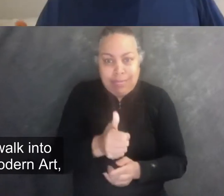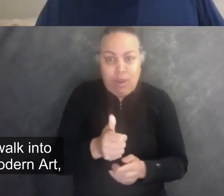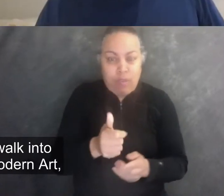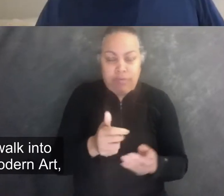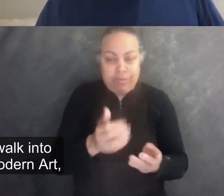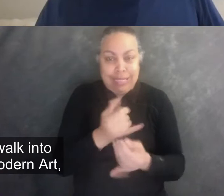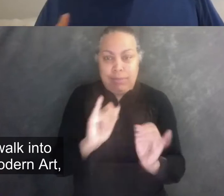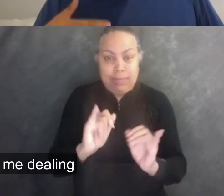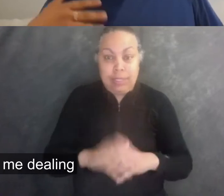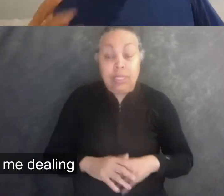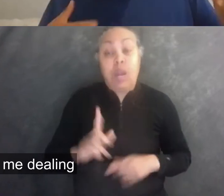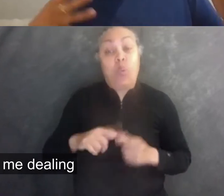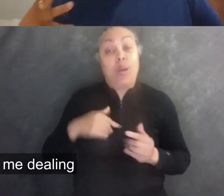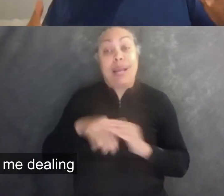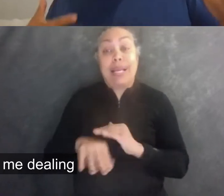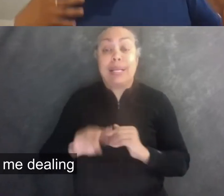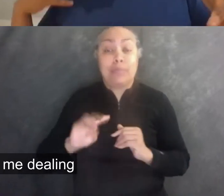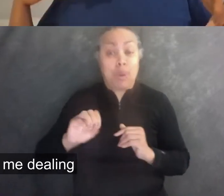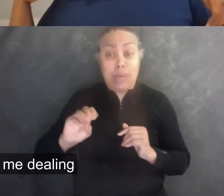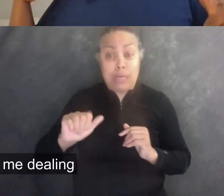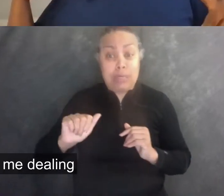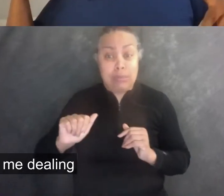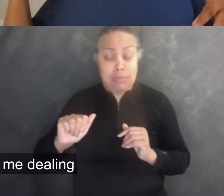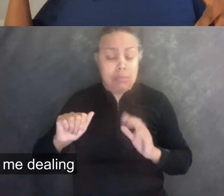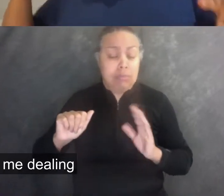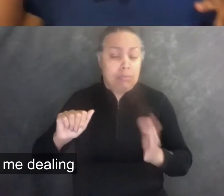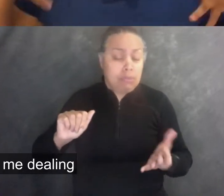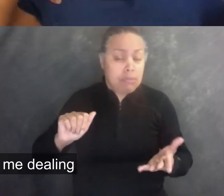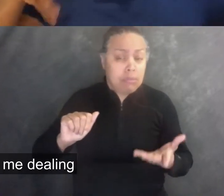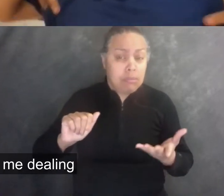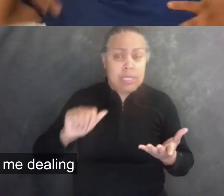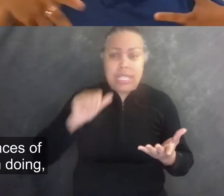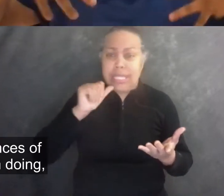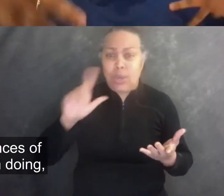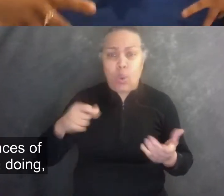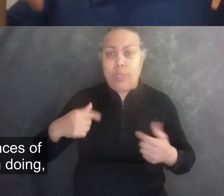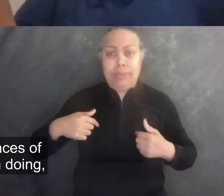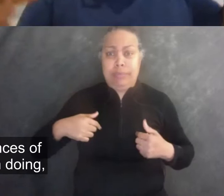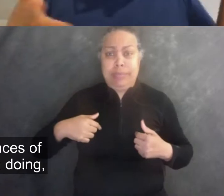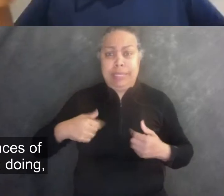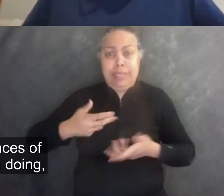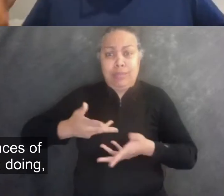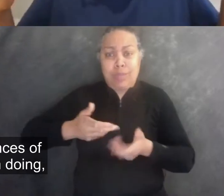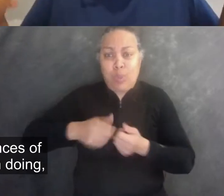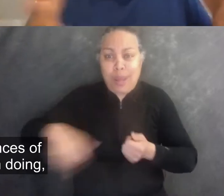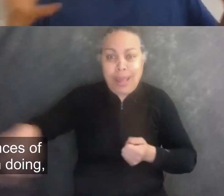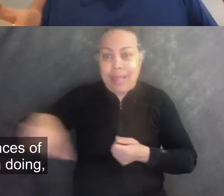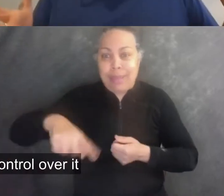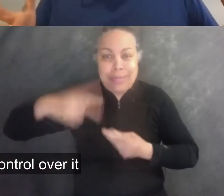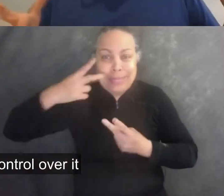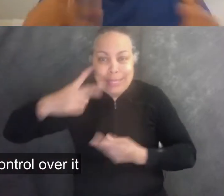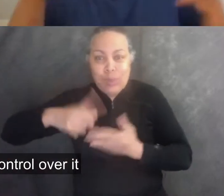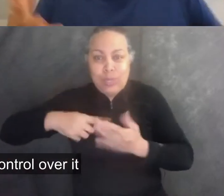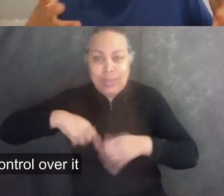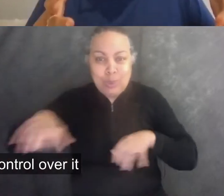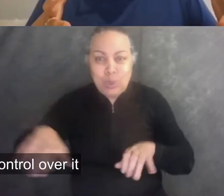the Museum of Modern Art, it is no longer about me dealing with the audiences of seeing what I'm doing, because